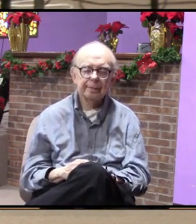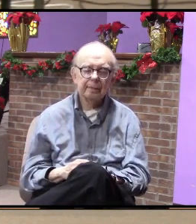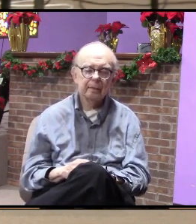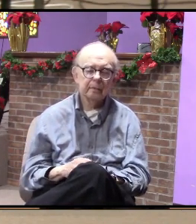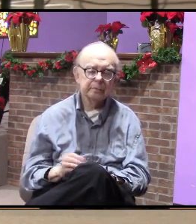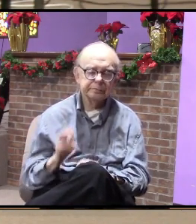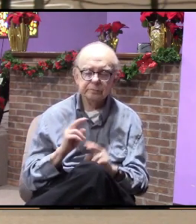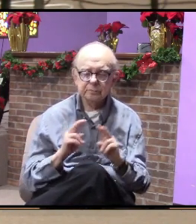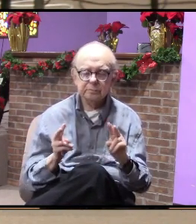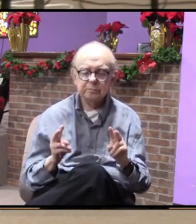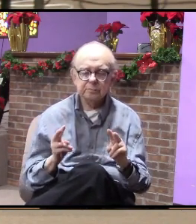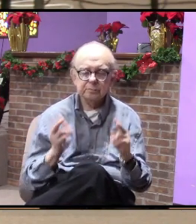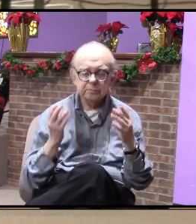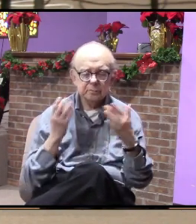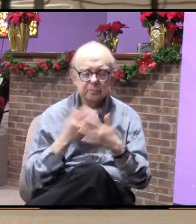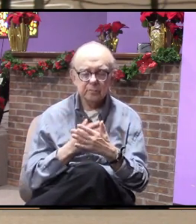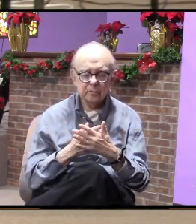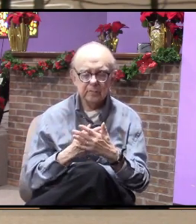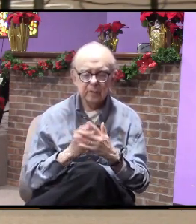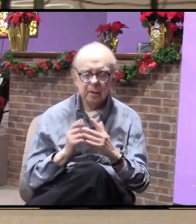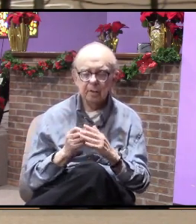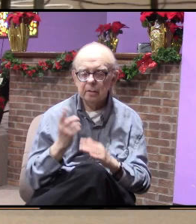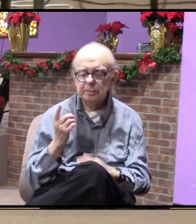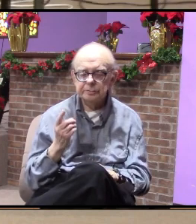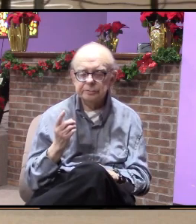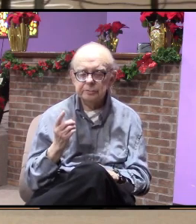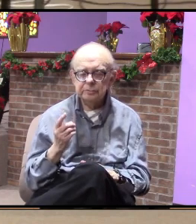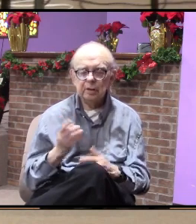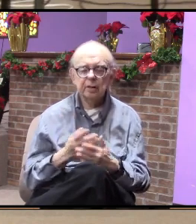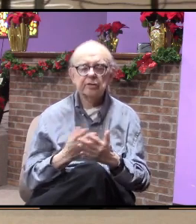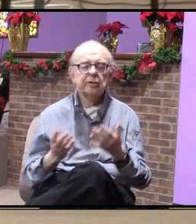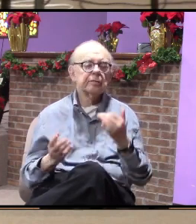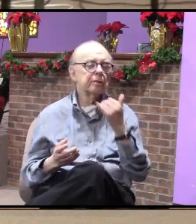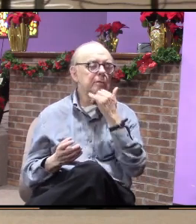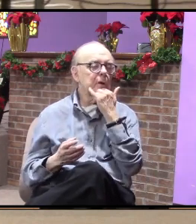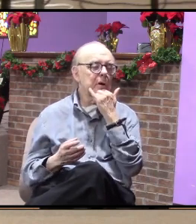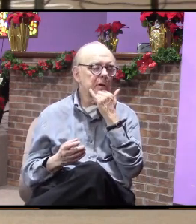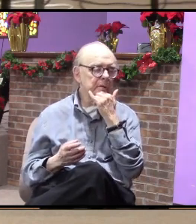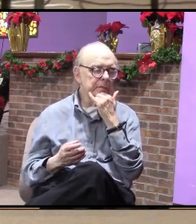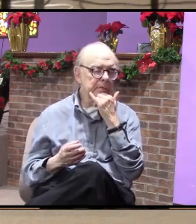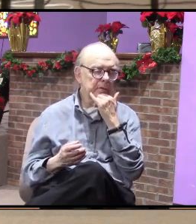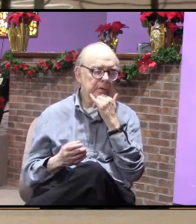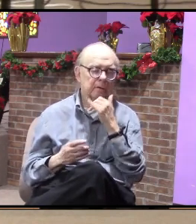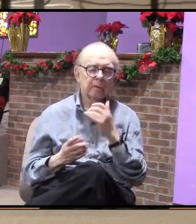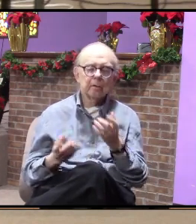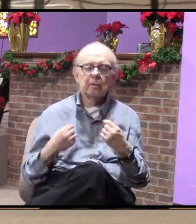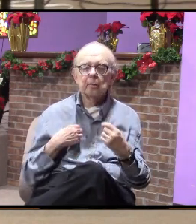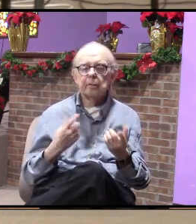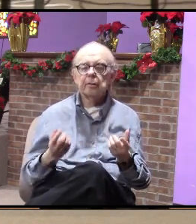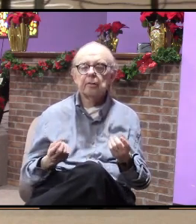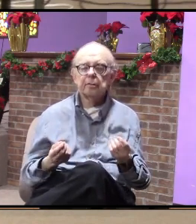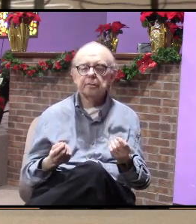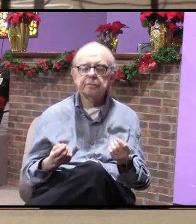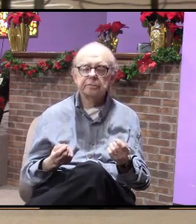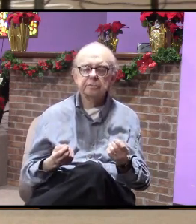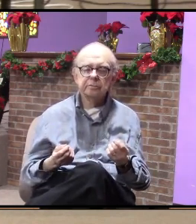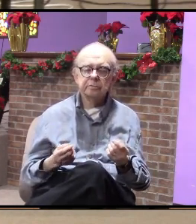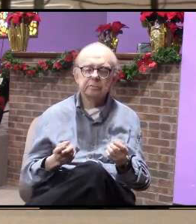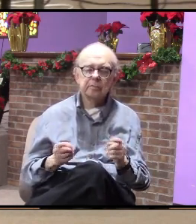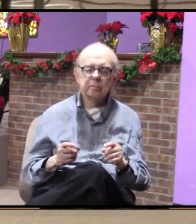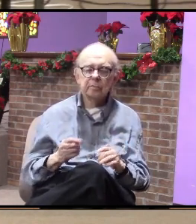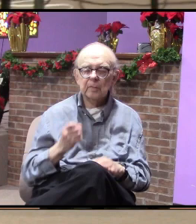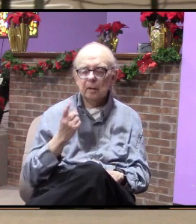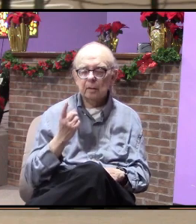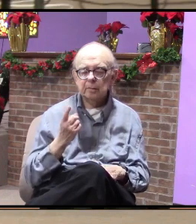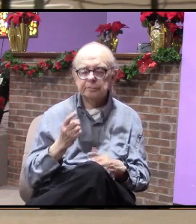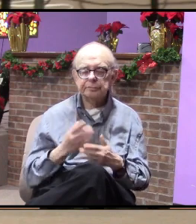And you're looking at darkness and you begin to understand there's something wrong. And what do? When we